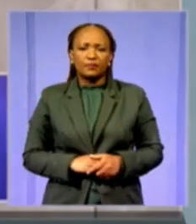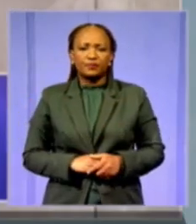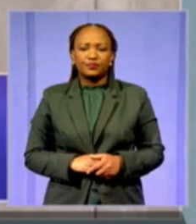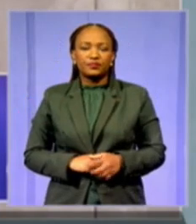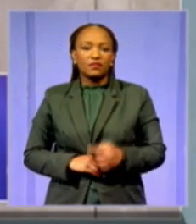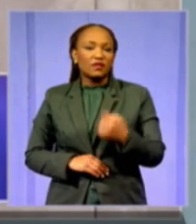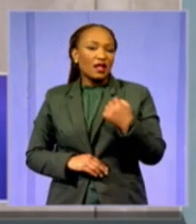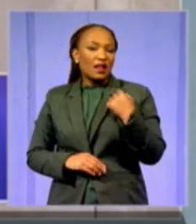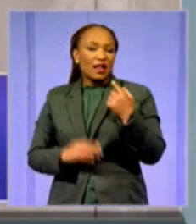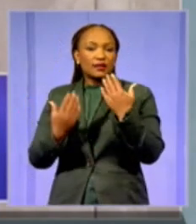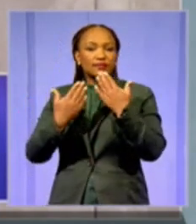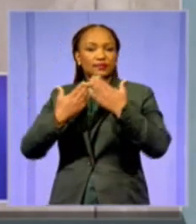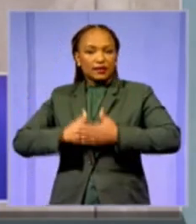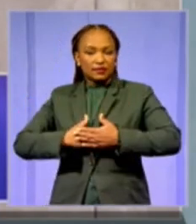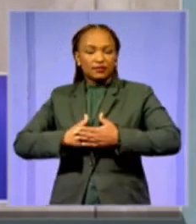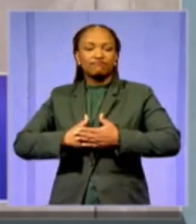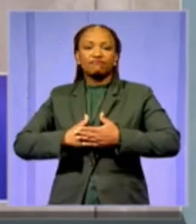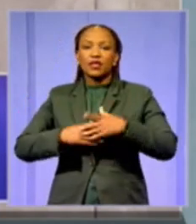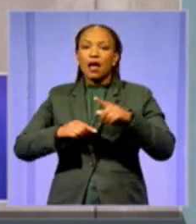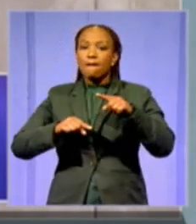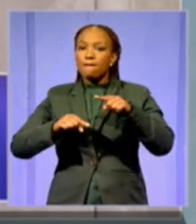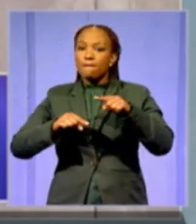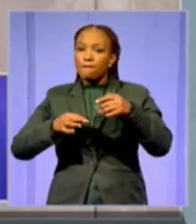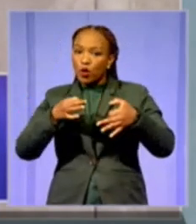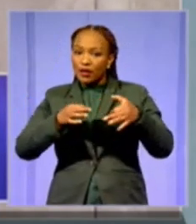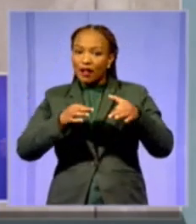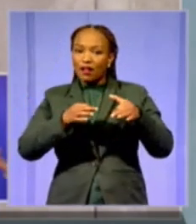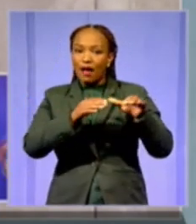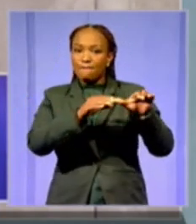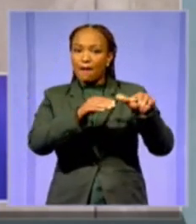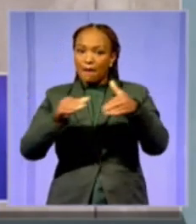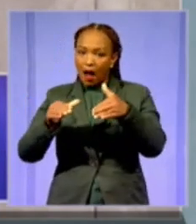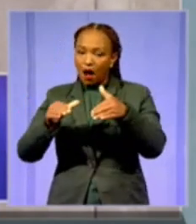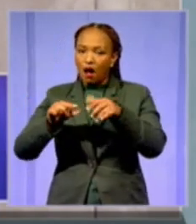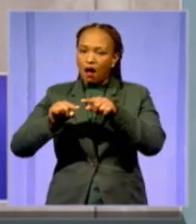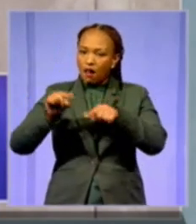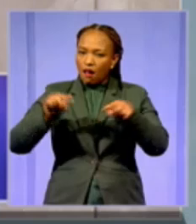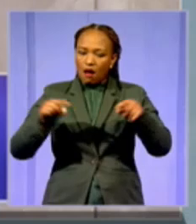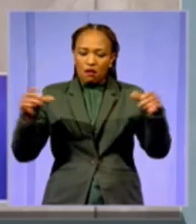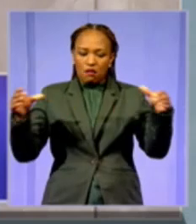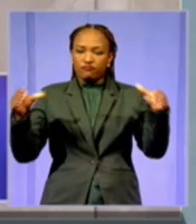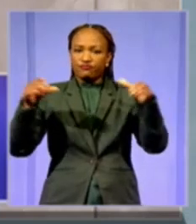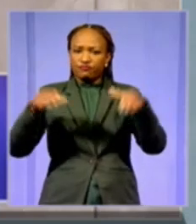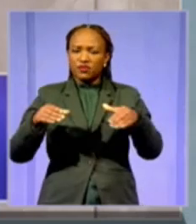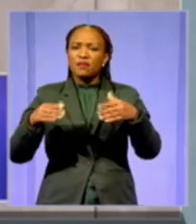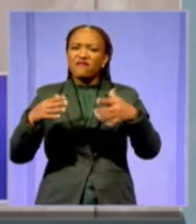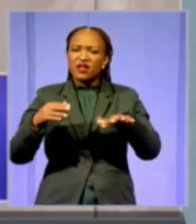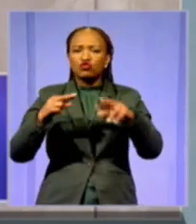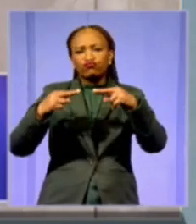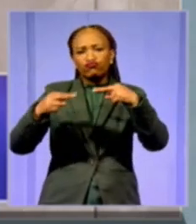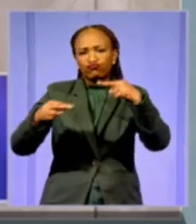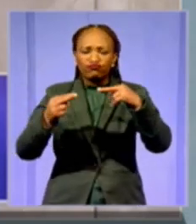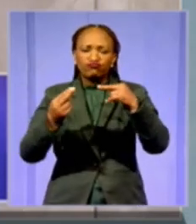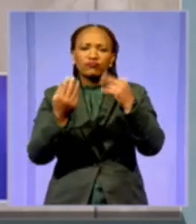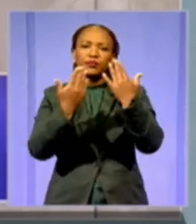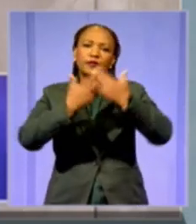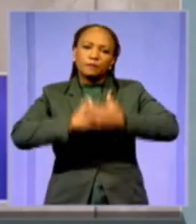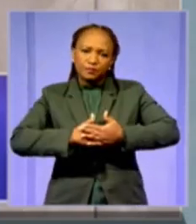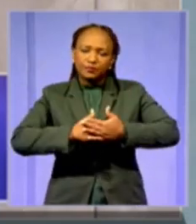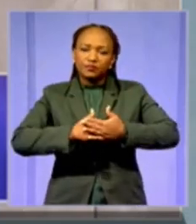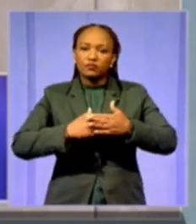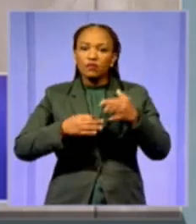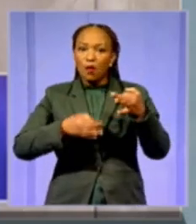various parties of the Government of National Unity, and each one of the parties that